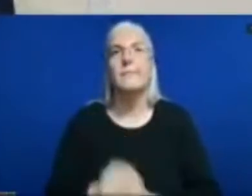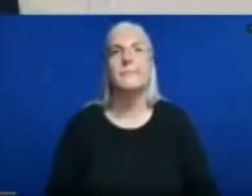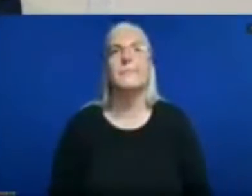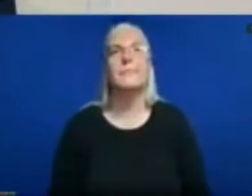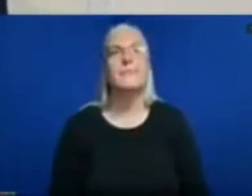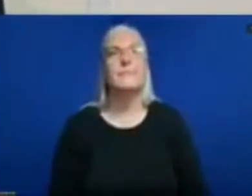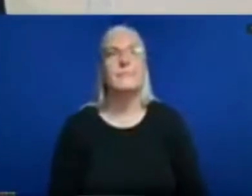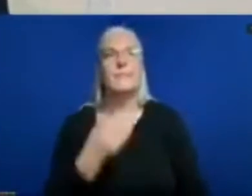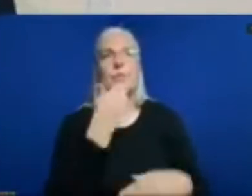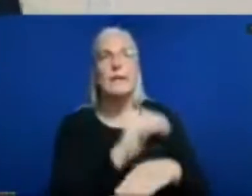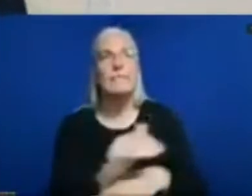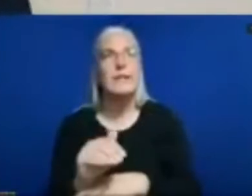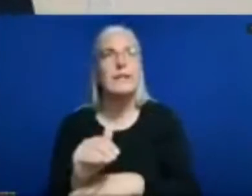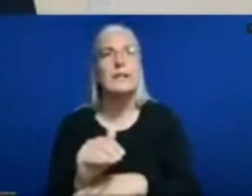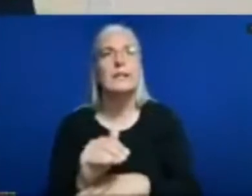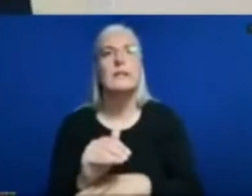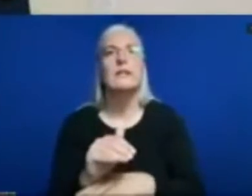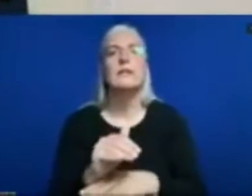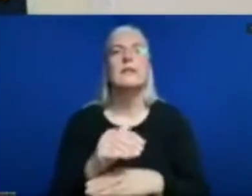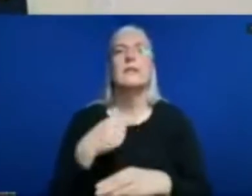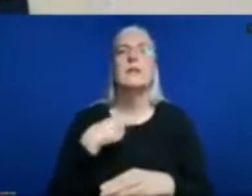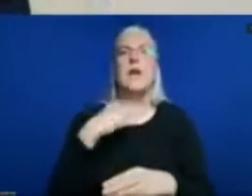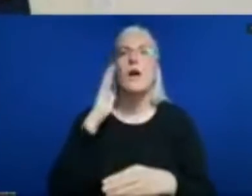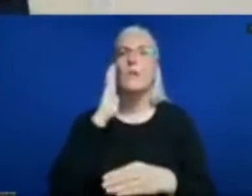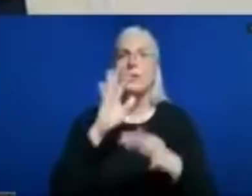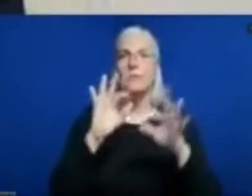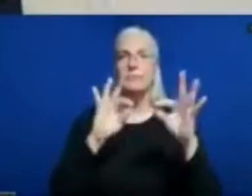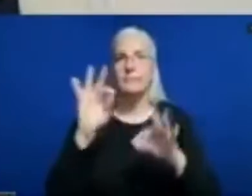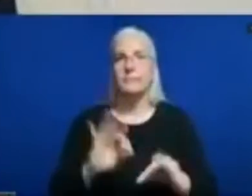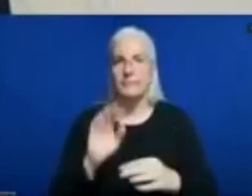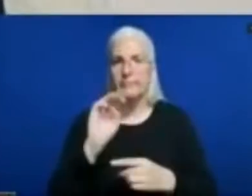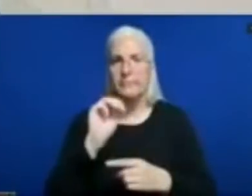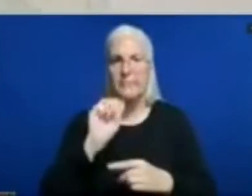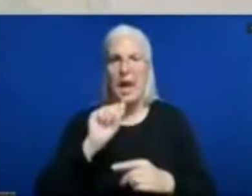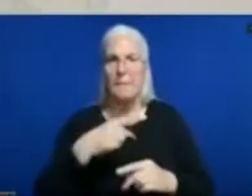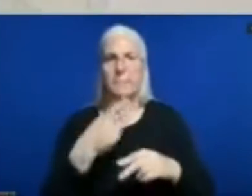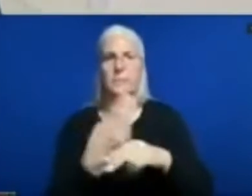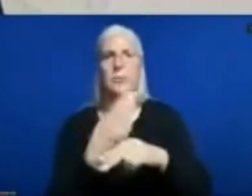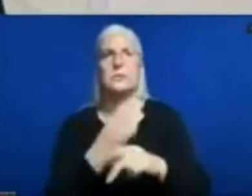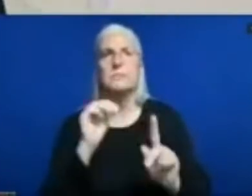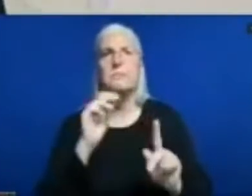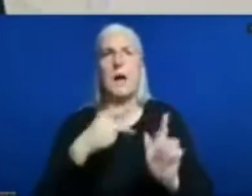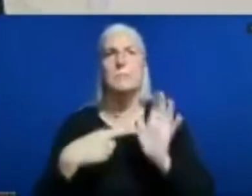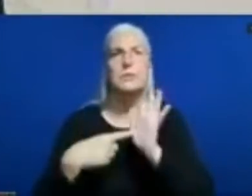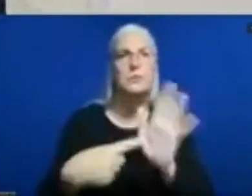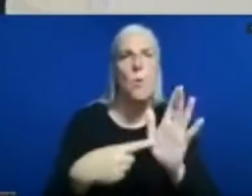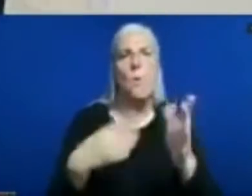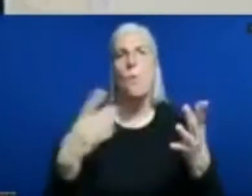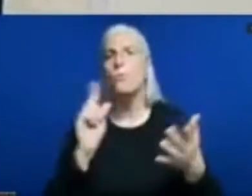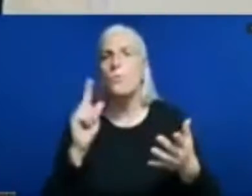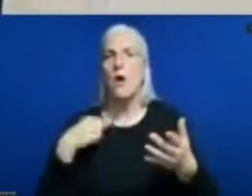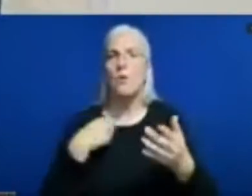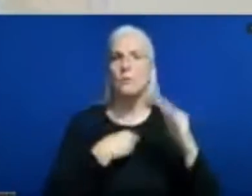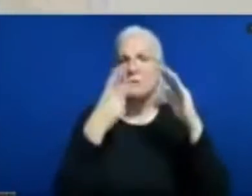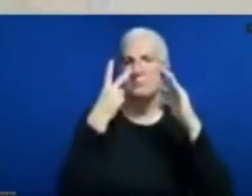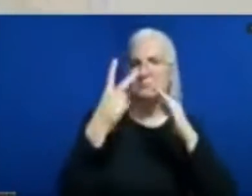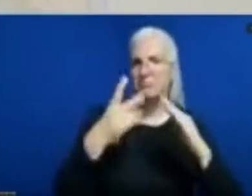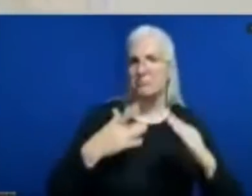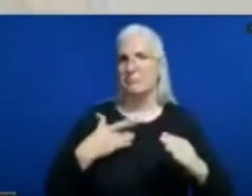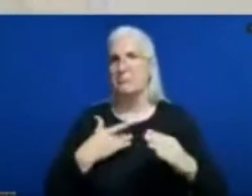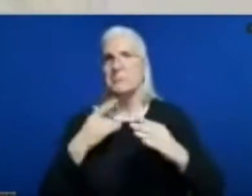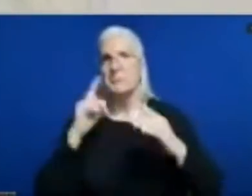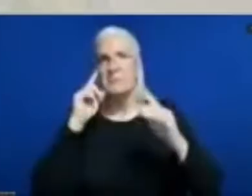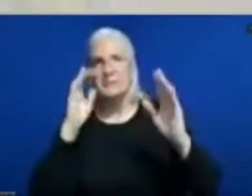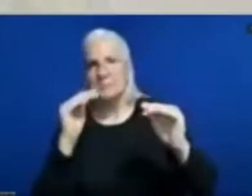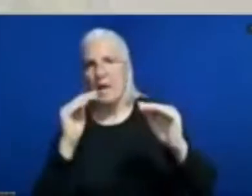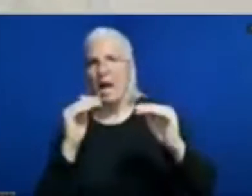the fire and show you really what we're expecting with the current and expected fire behavior over the next day or so. So starting down